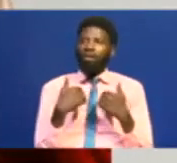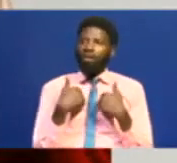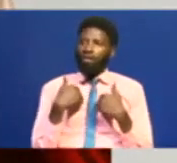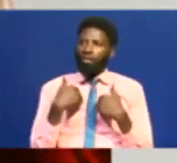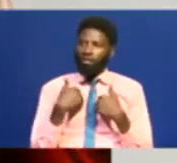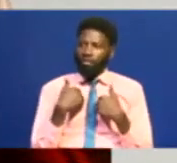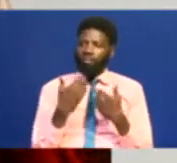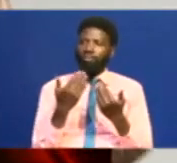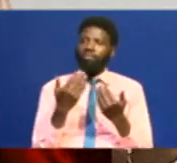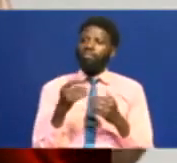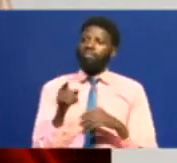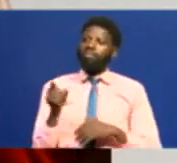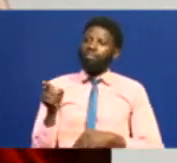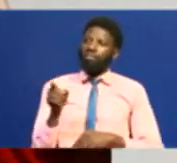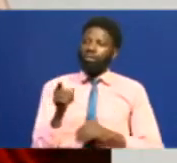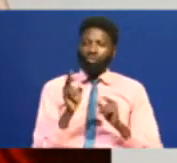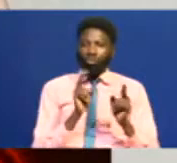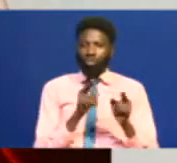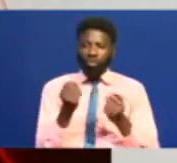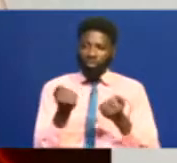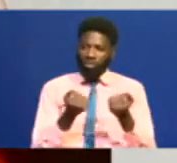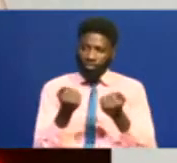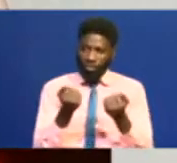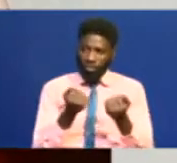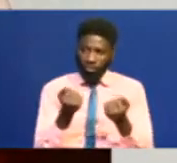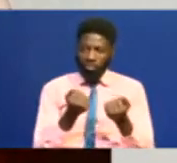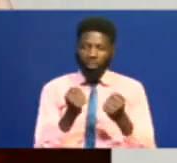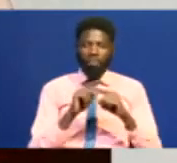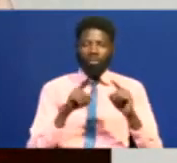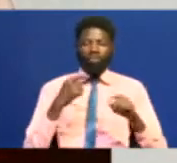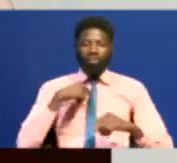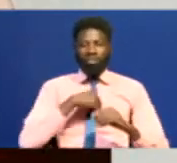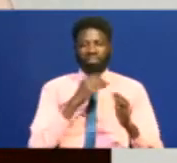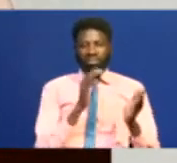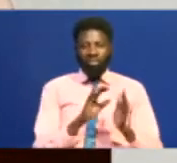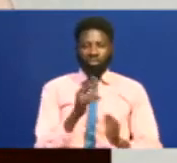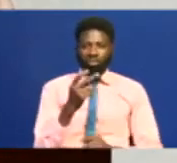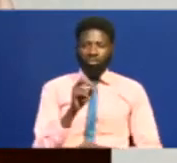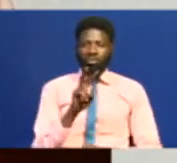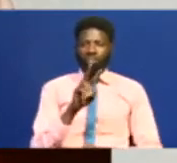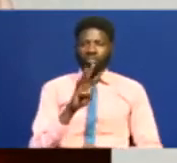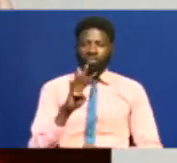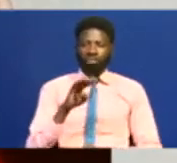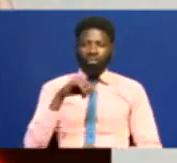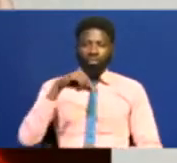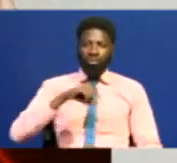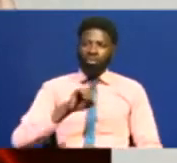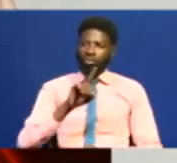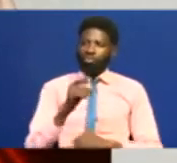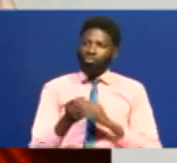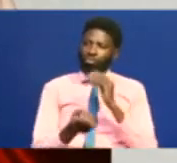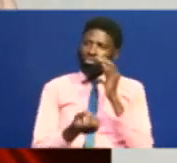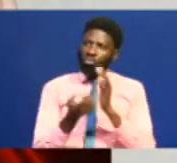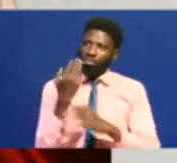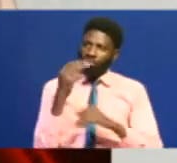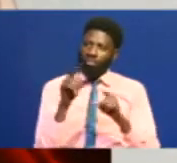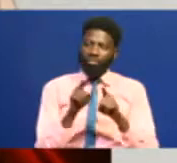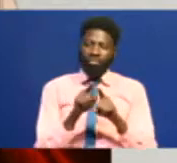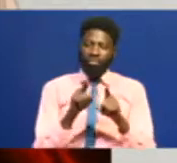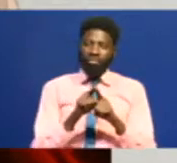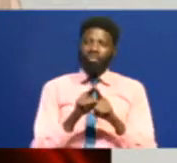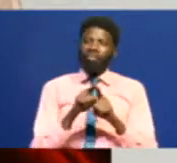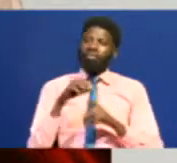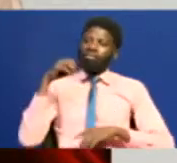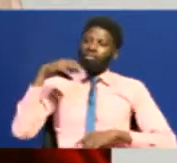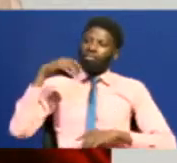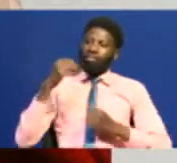an ICE fleet, that means the normal vehicles, but okay. part of our strategy for 2024 quarter one mm-hmm. is actually to roll out an EV fleet. Mm-hmm.